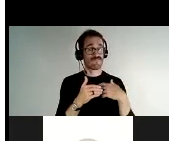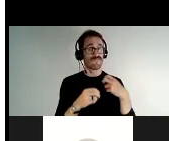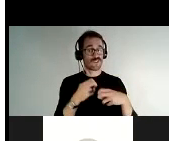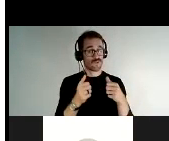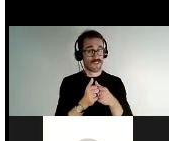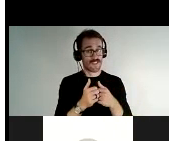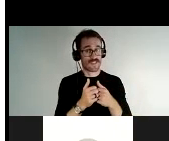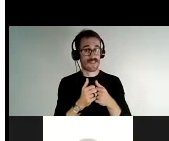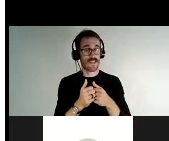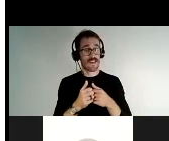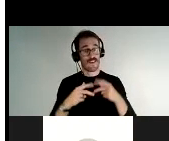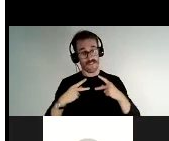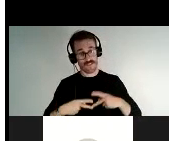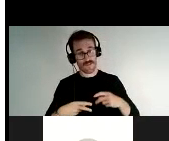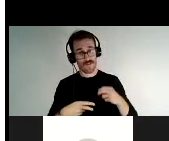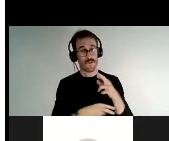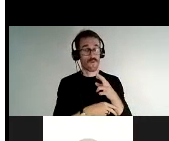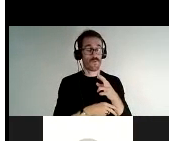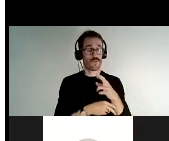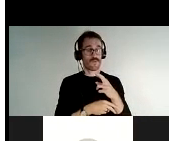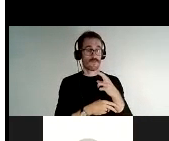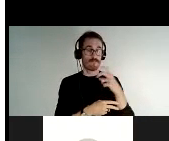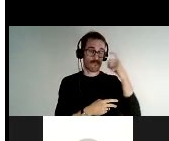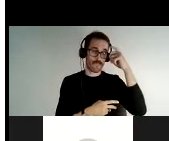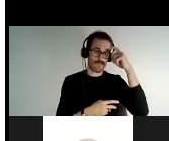because HIV played such a horrible it took